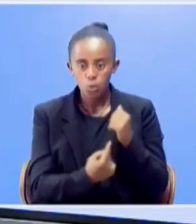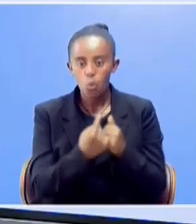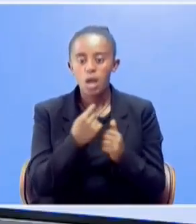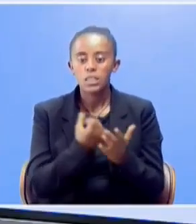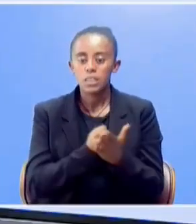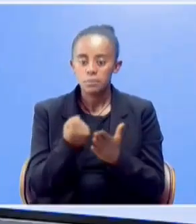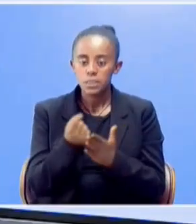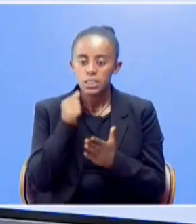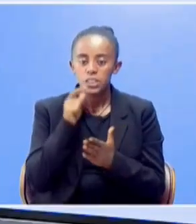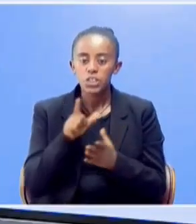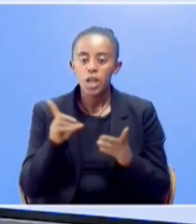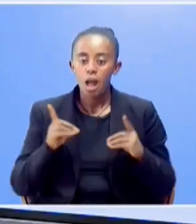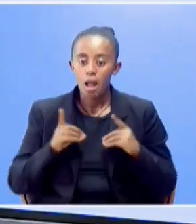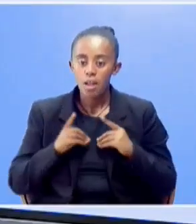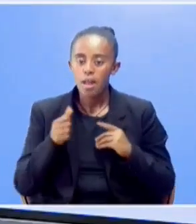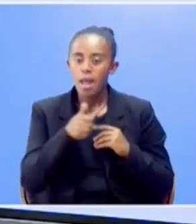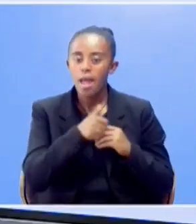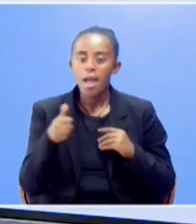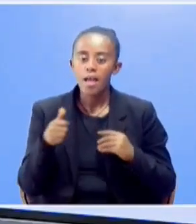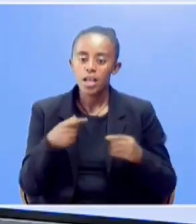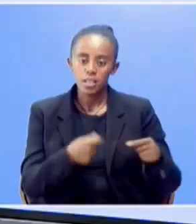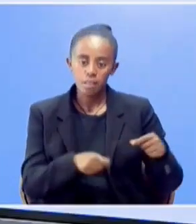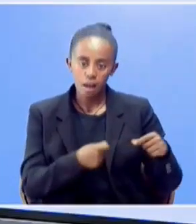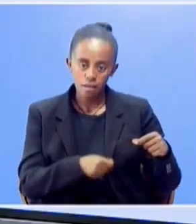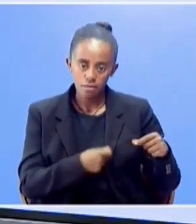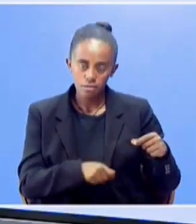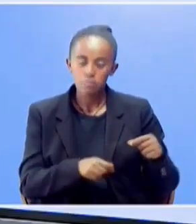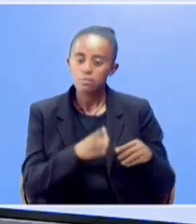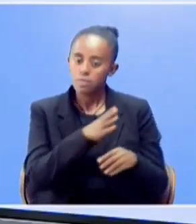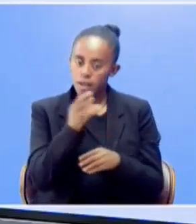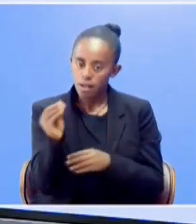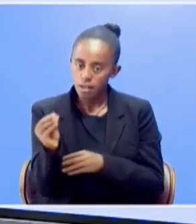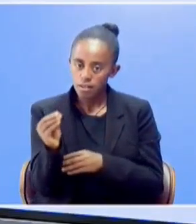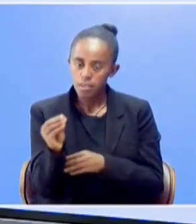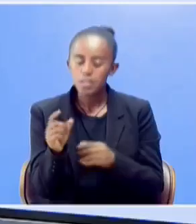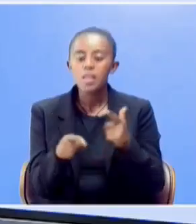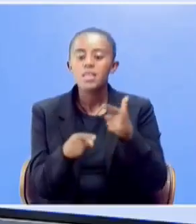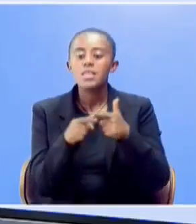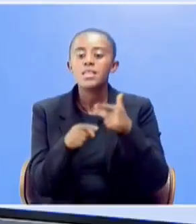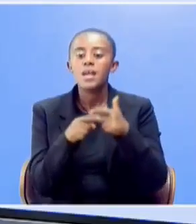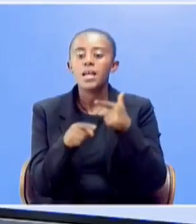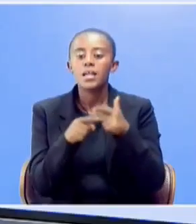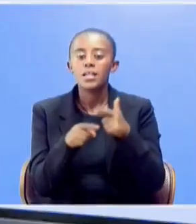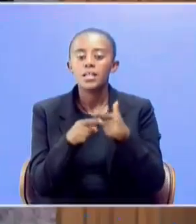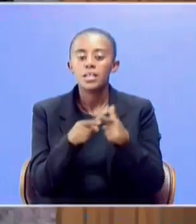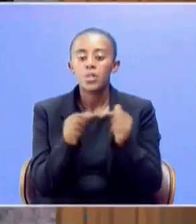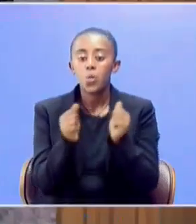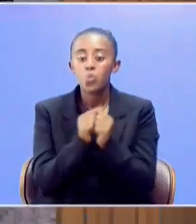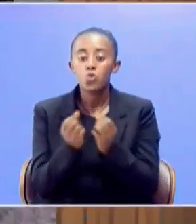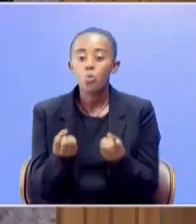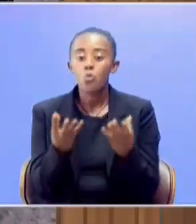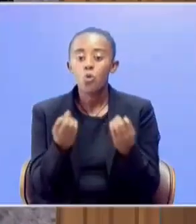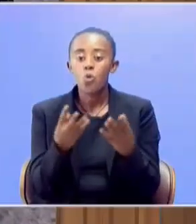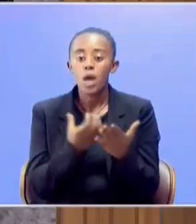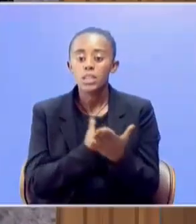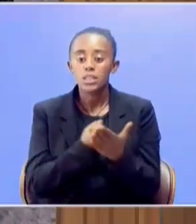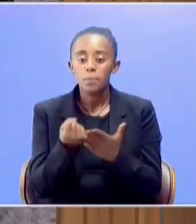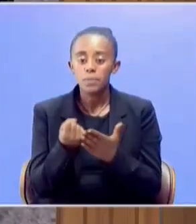had played a guitar. Yes? And the second one with a plural